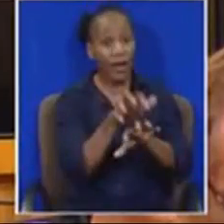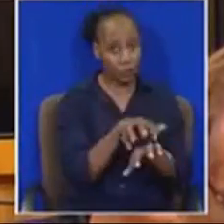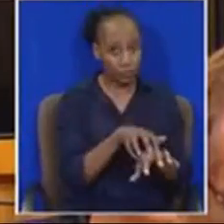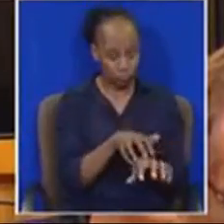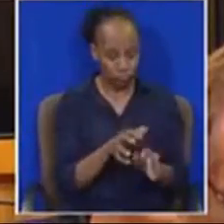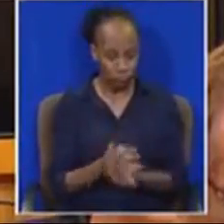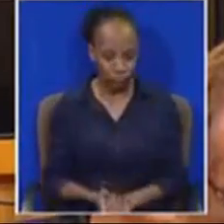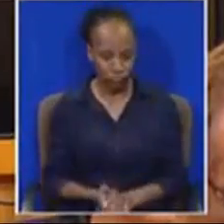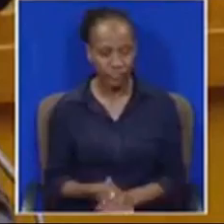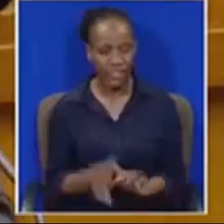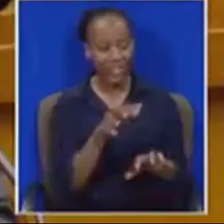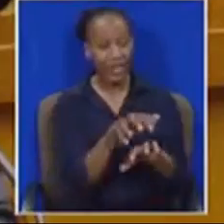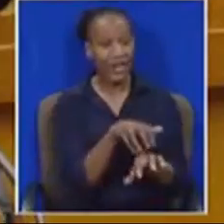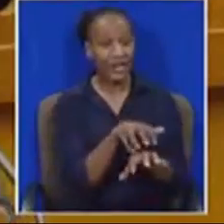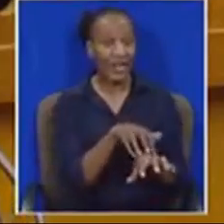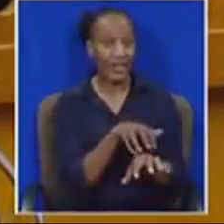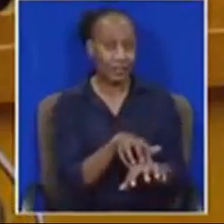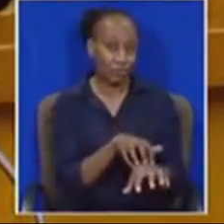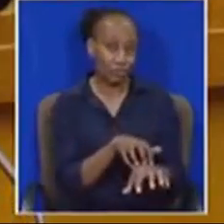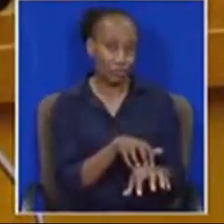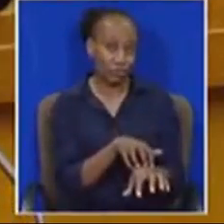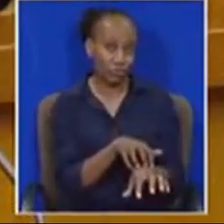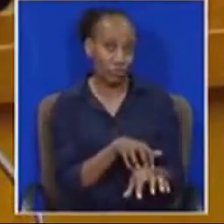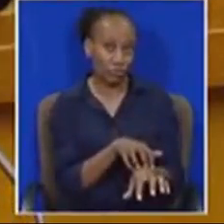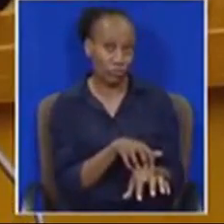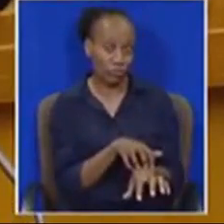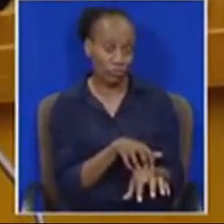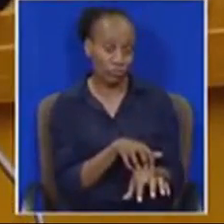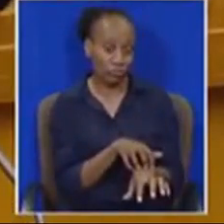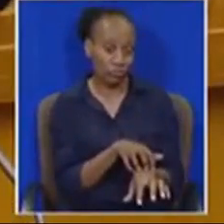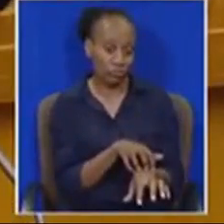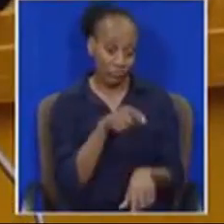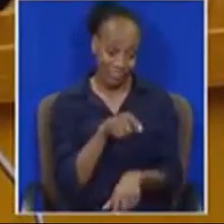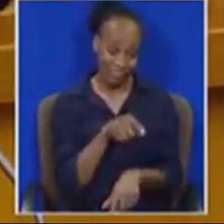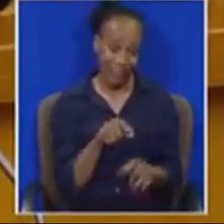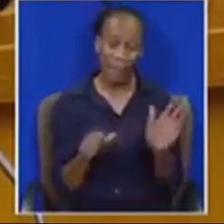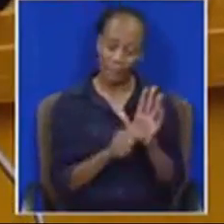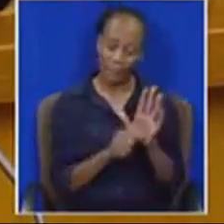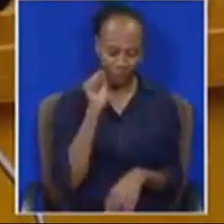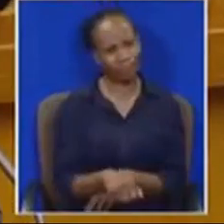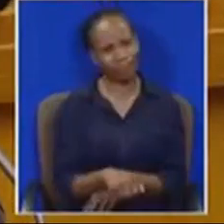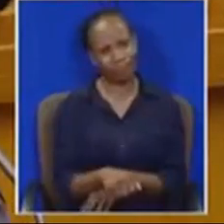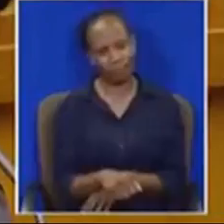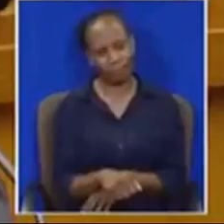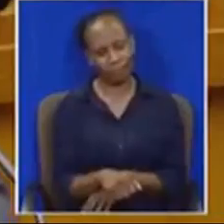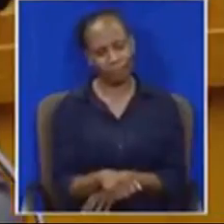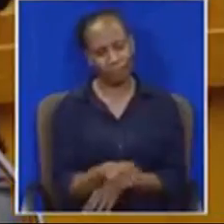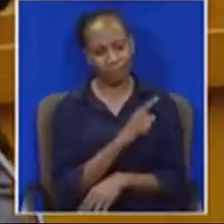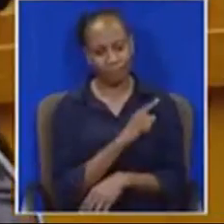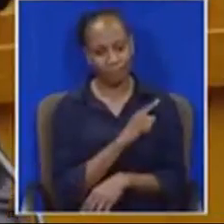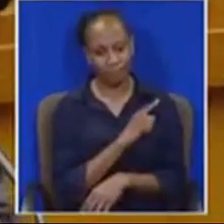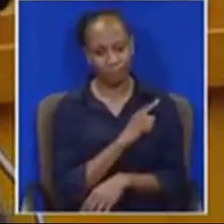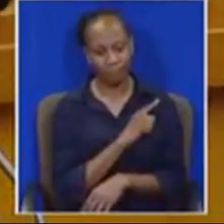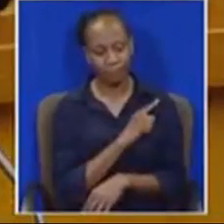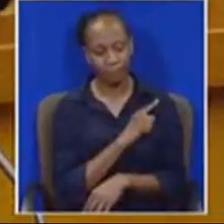sena tsa temo ke tsona tse bohlokwa le ho feta. Ka hobane ke moo batho